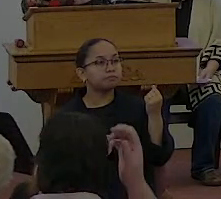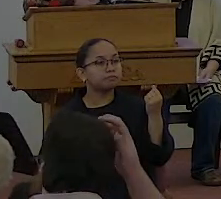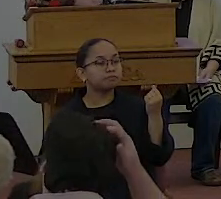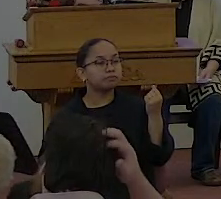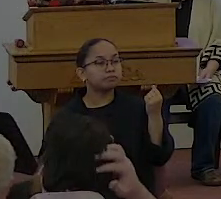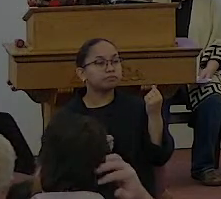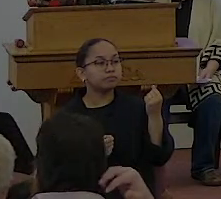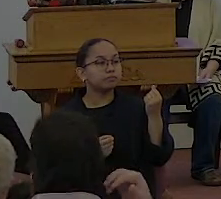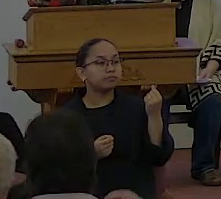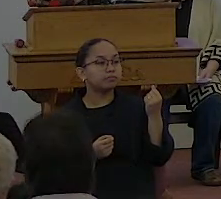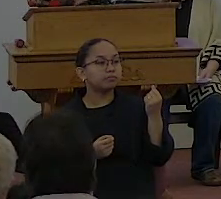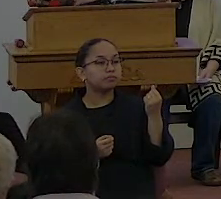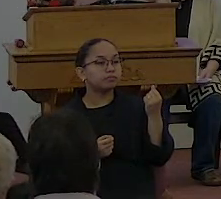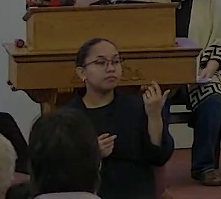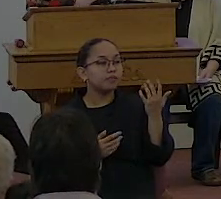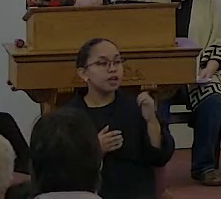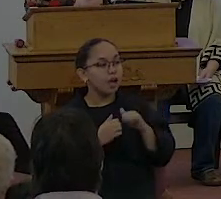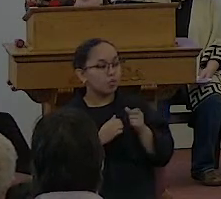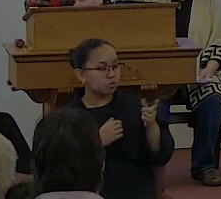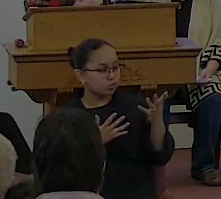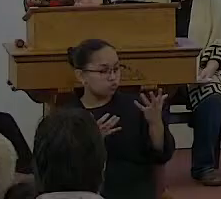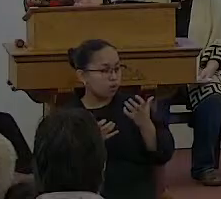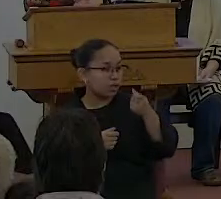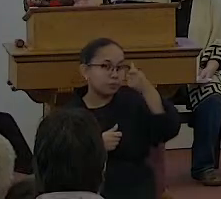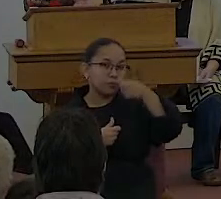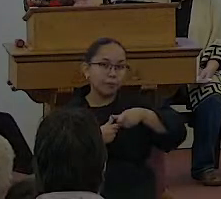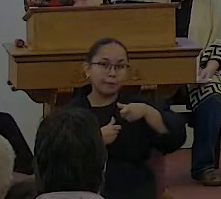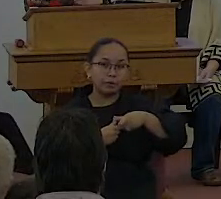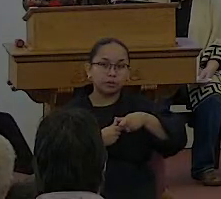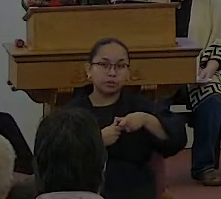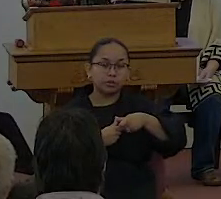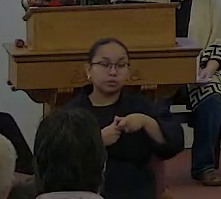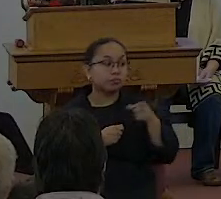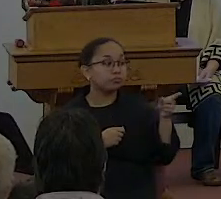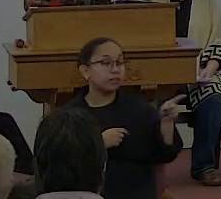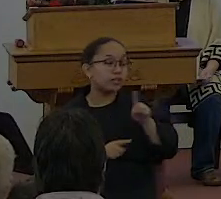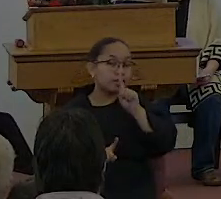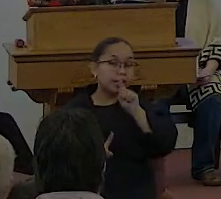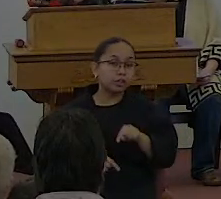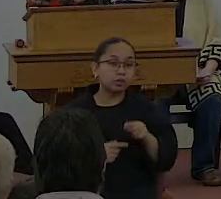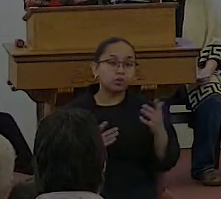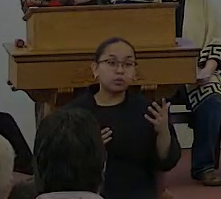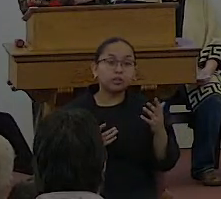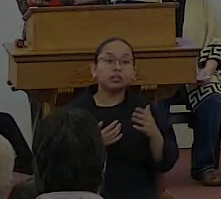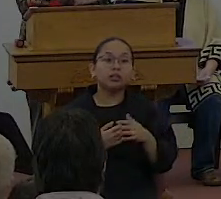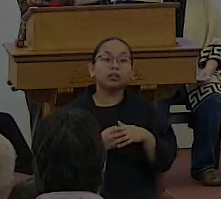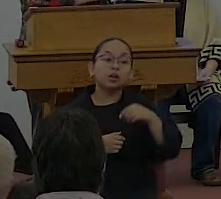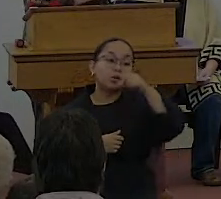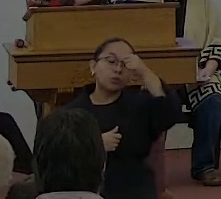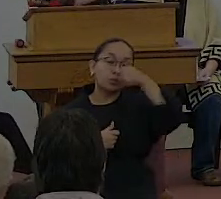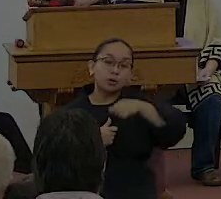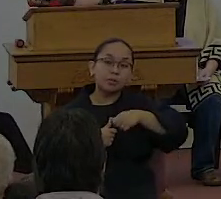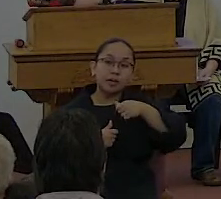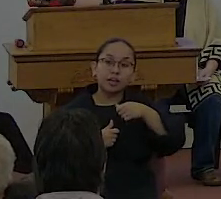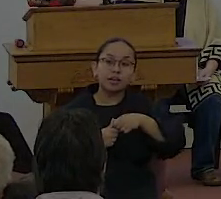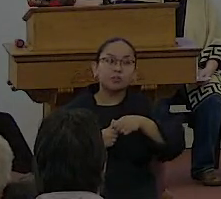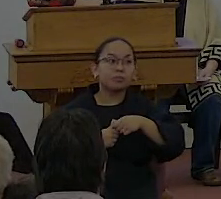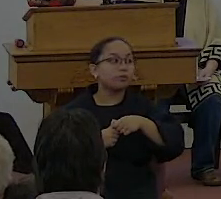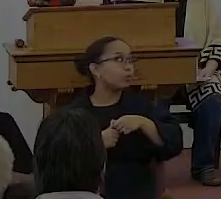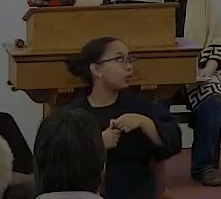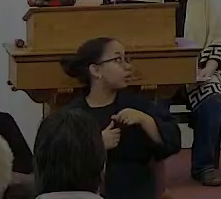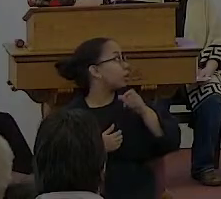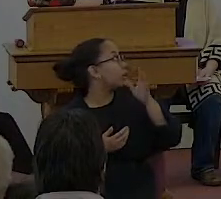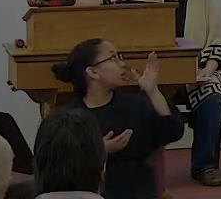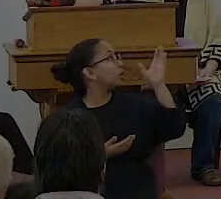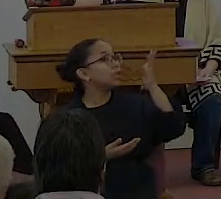potentially be remembered? And his answer was remembering the wonderful stained glass